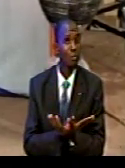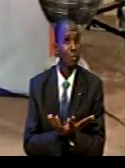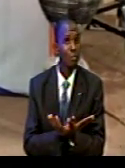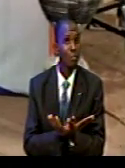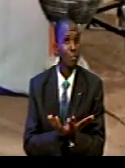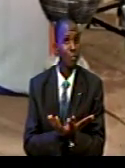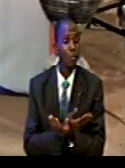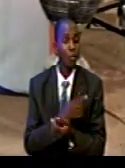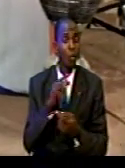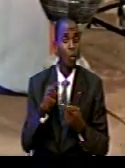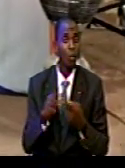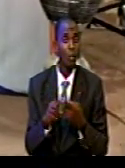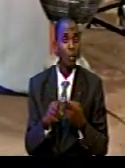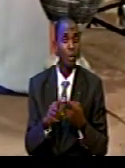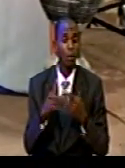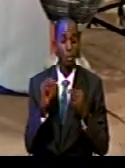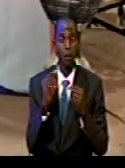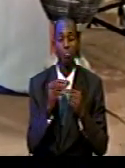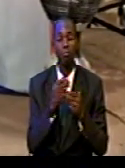my daughter just...